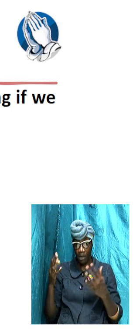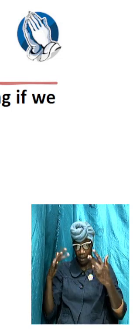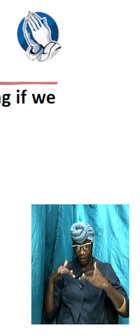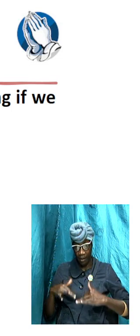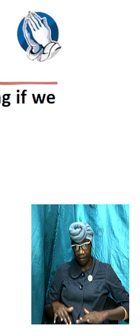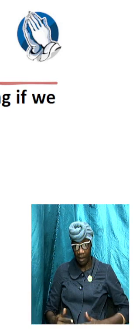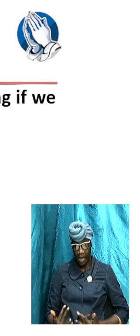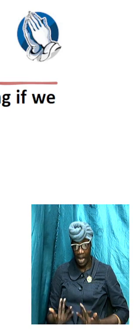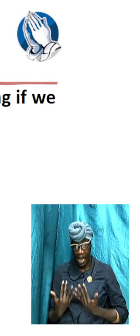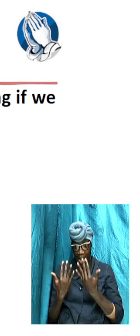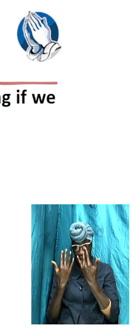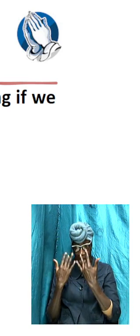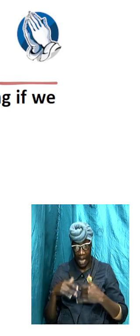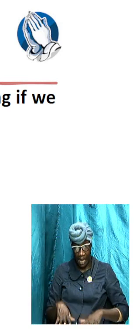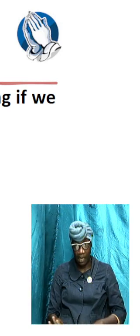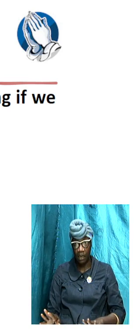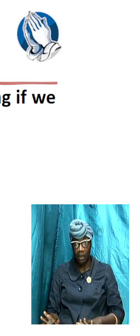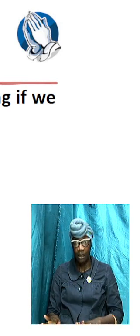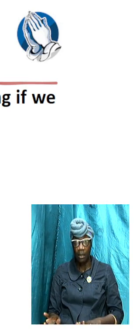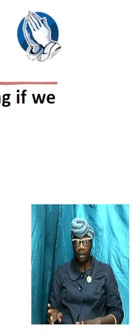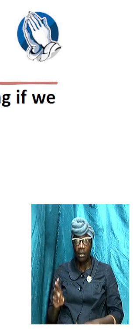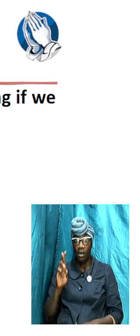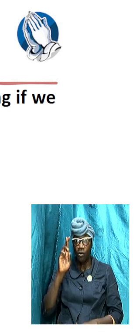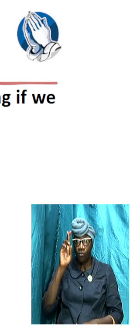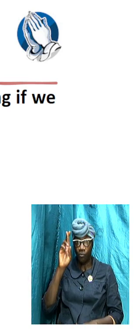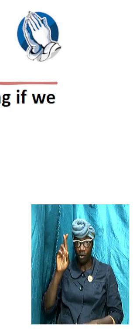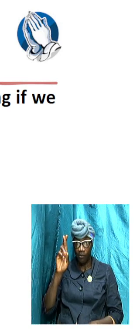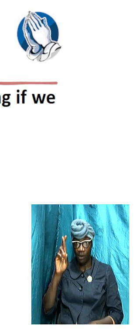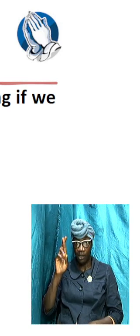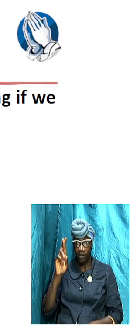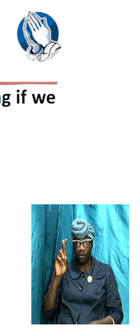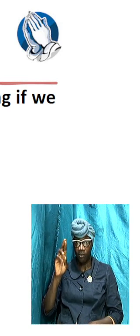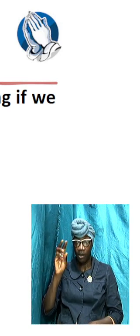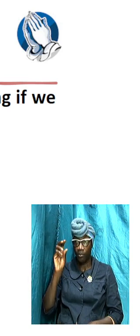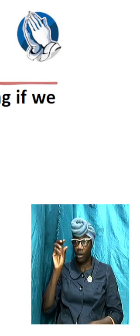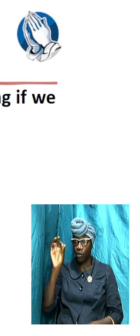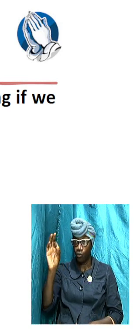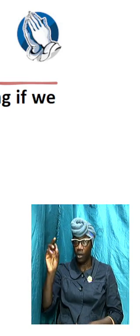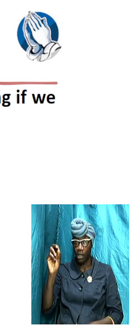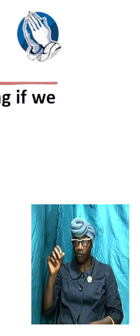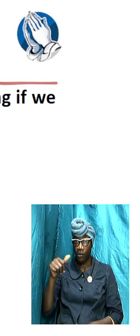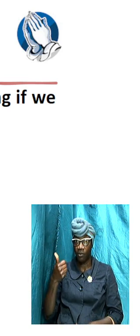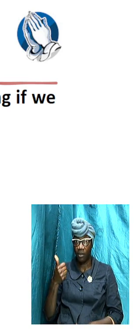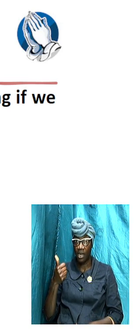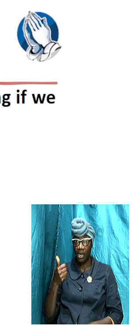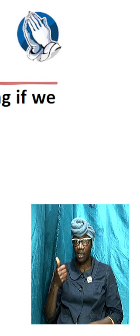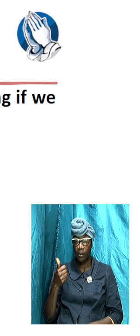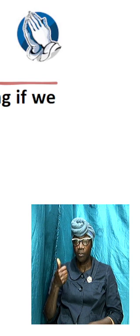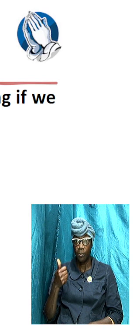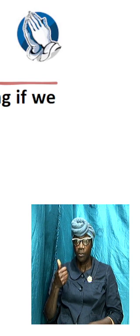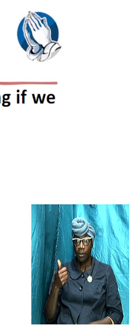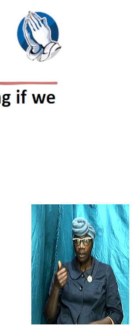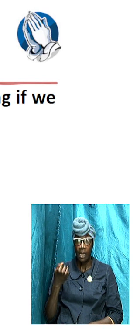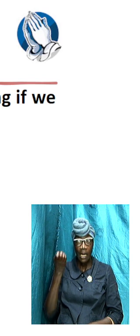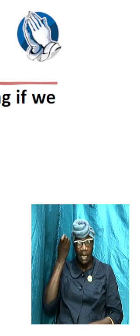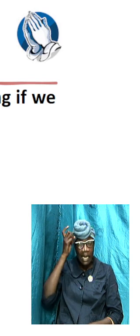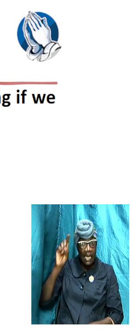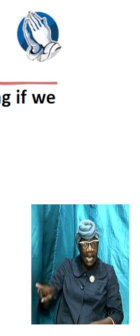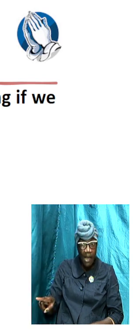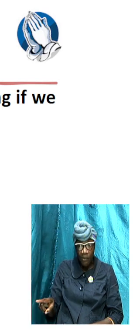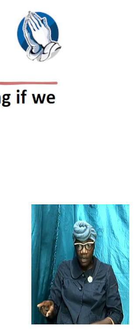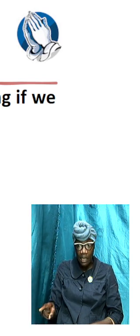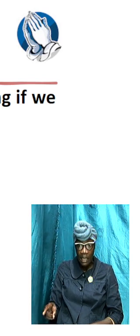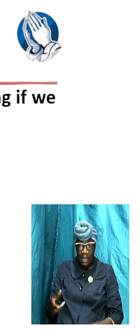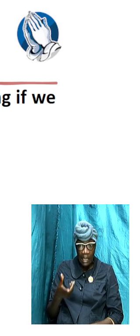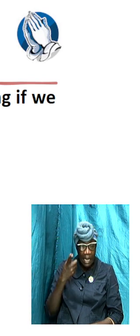it. Revelation chapter 20 and verse 10 says, and the devil that deceived them was cast into